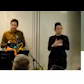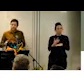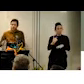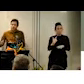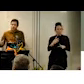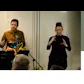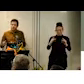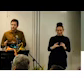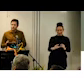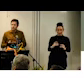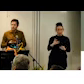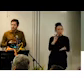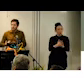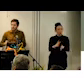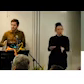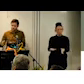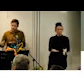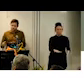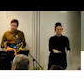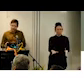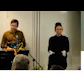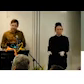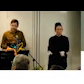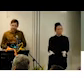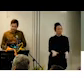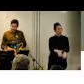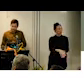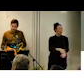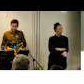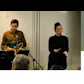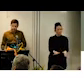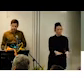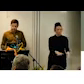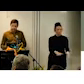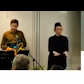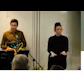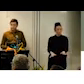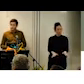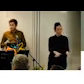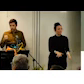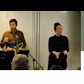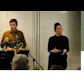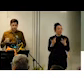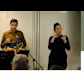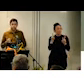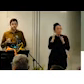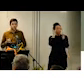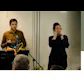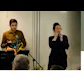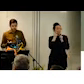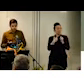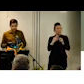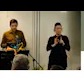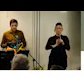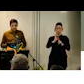you laterally rock the bed very slowly at a specific rhythm. And what they were able to show was that it improved